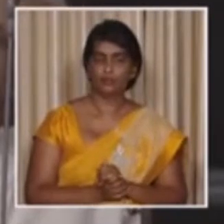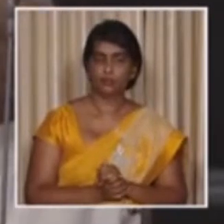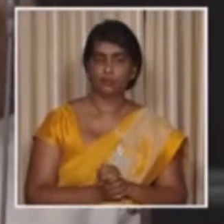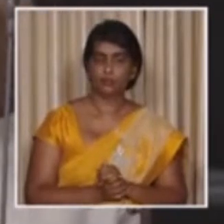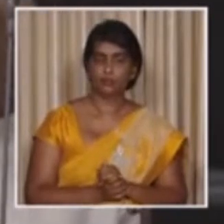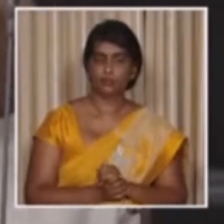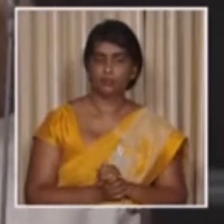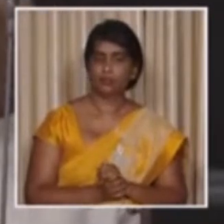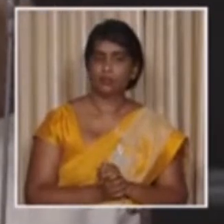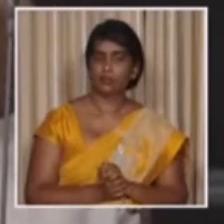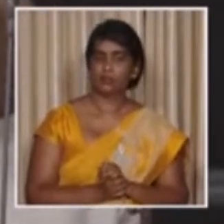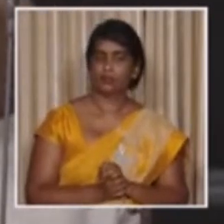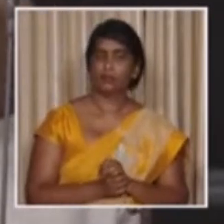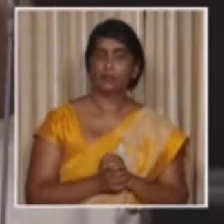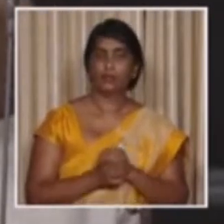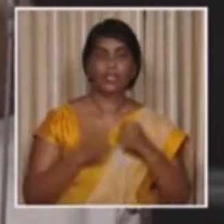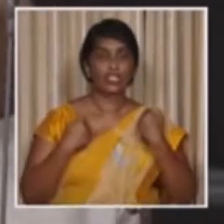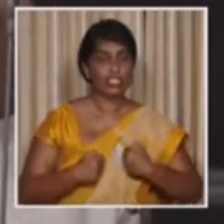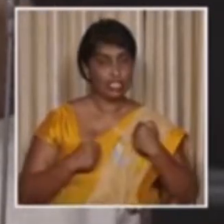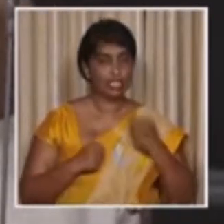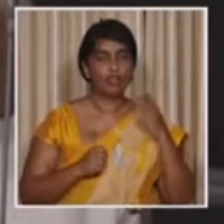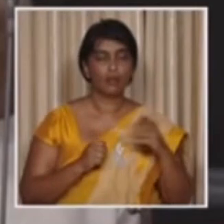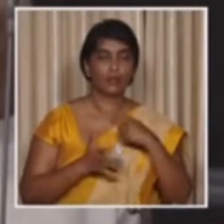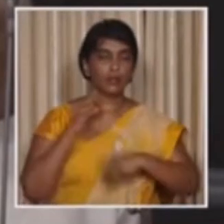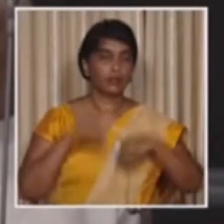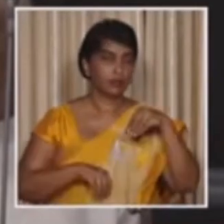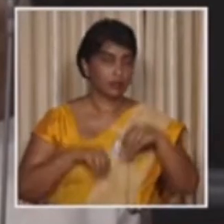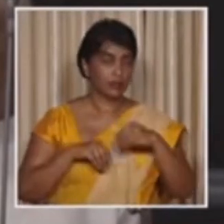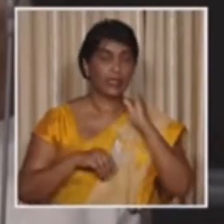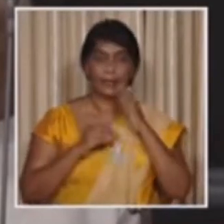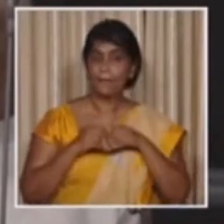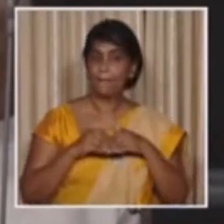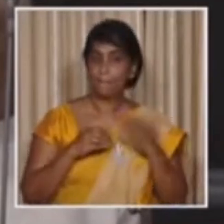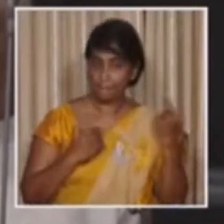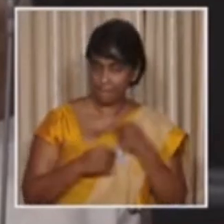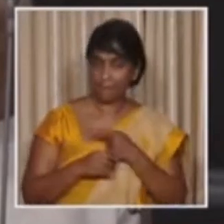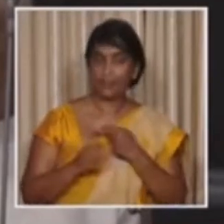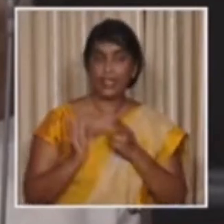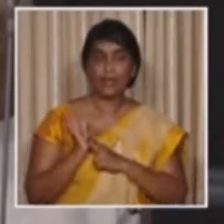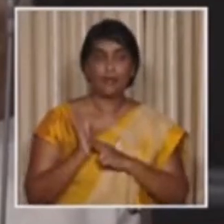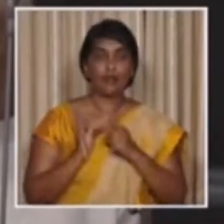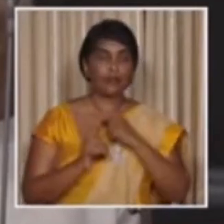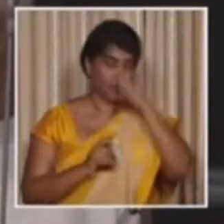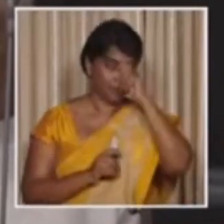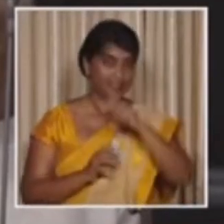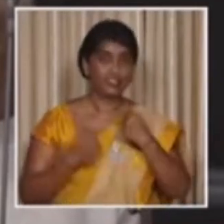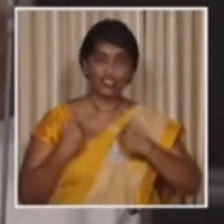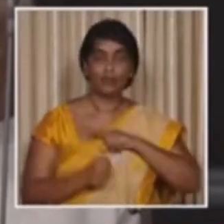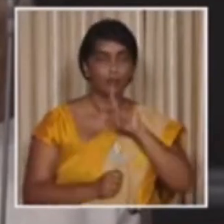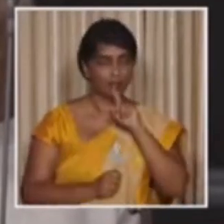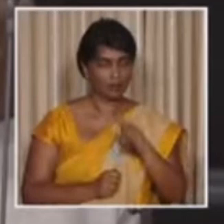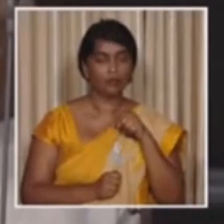chairman of the election commission Nimal Punchiwa told the Sunday Times last night that the three commissioners were contacted virtually by